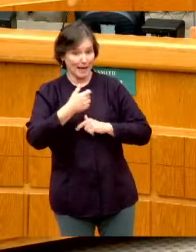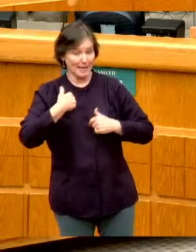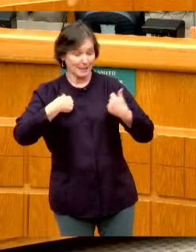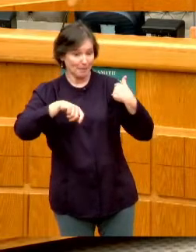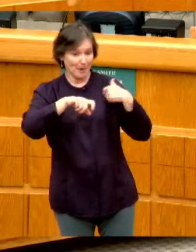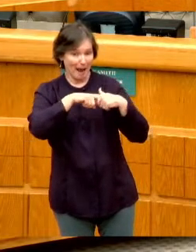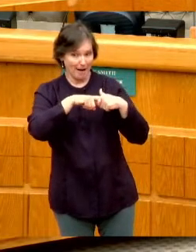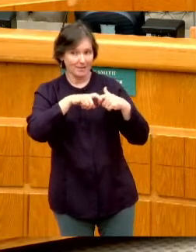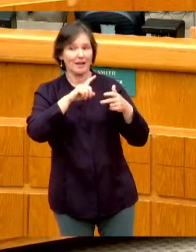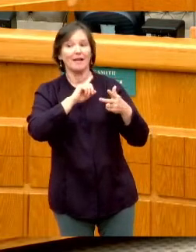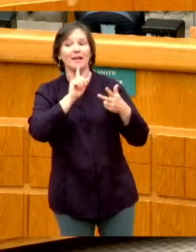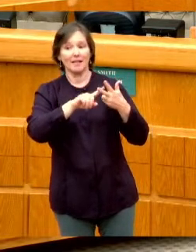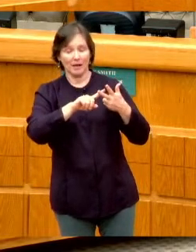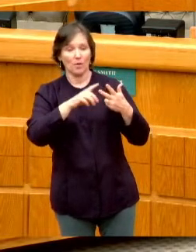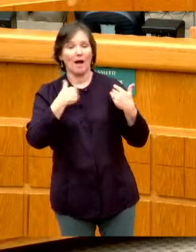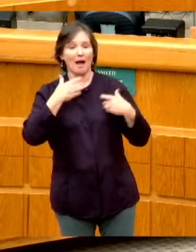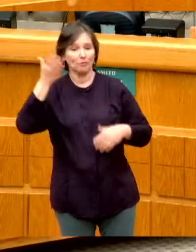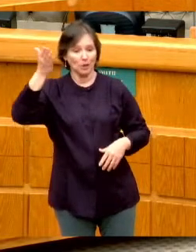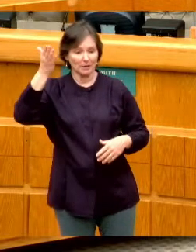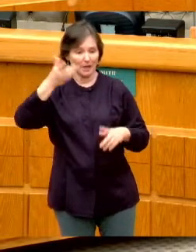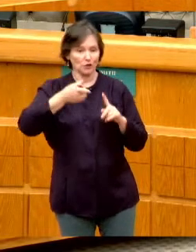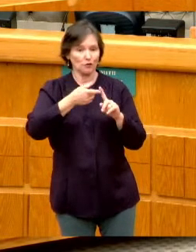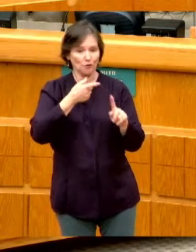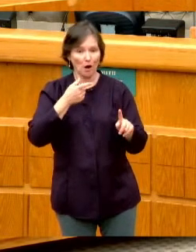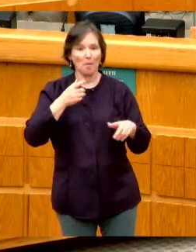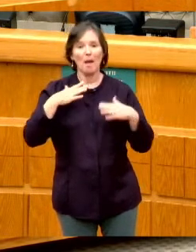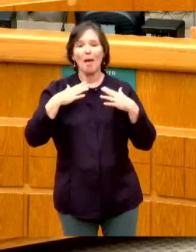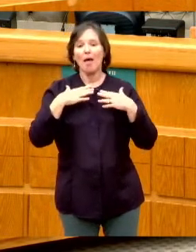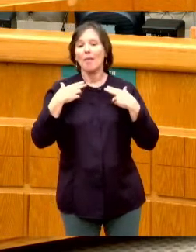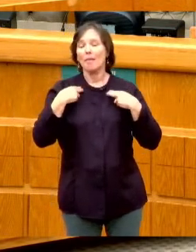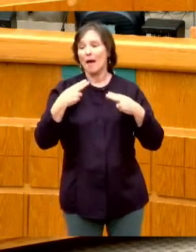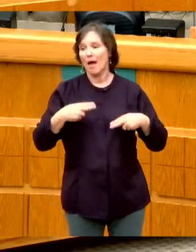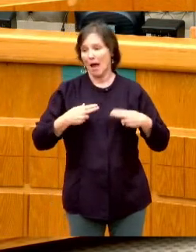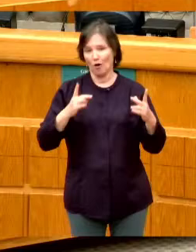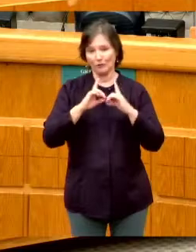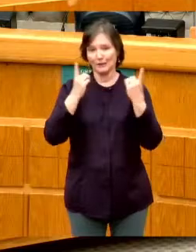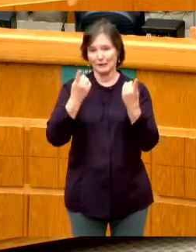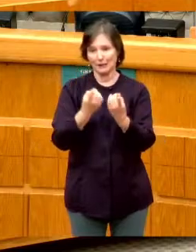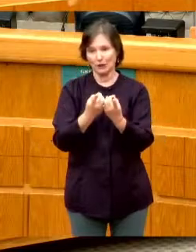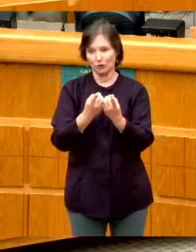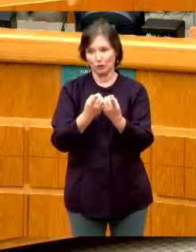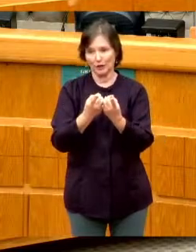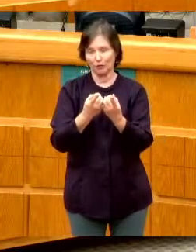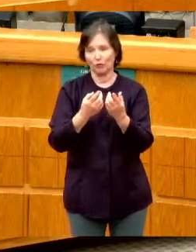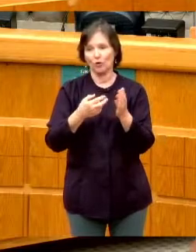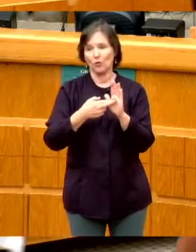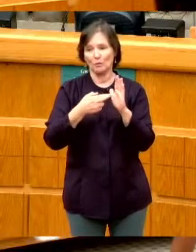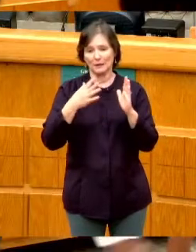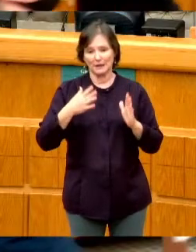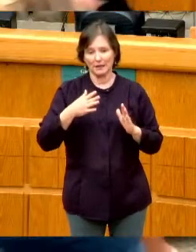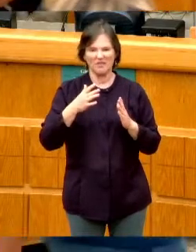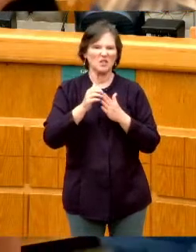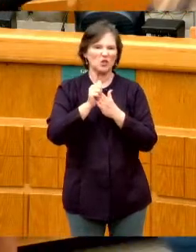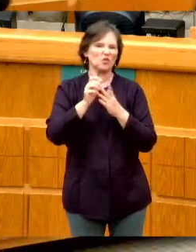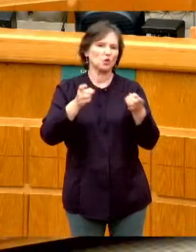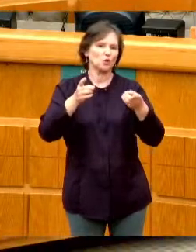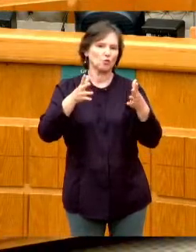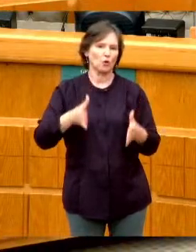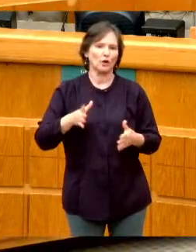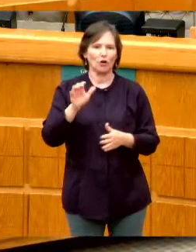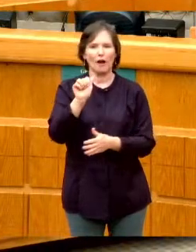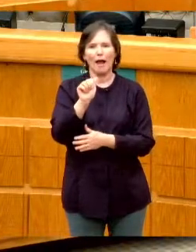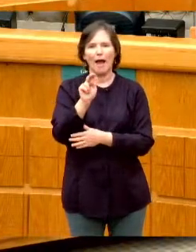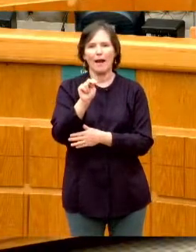Annette Rodriguez. Thank you. La razón por la cual el gobernador va a venir mañana es por el programa Salvando a Nuestros Adultos Mayores, o